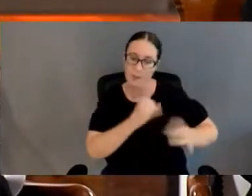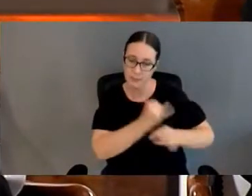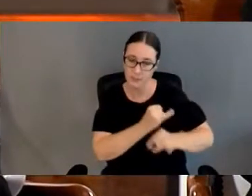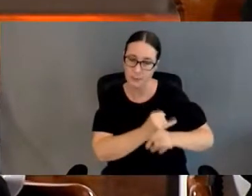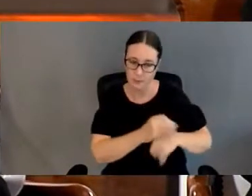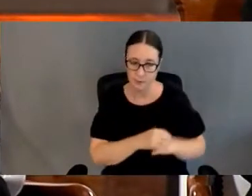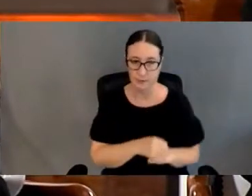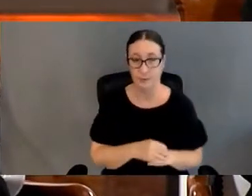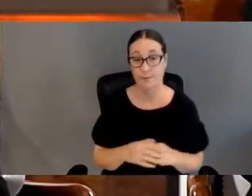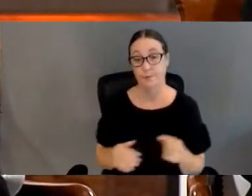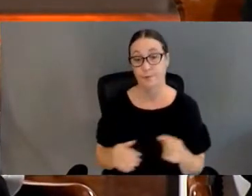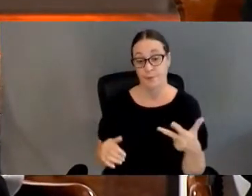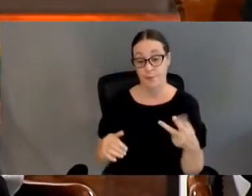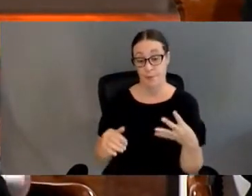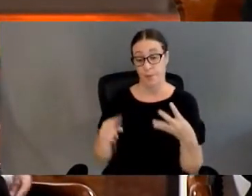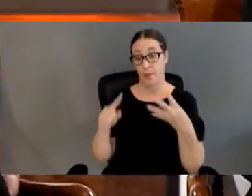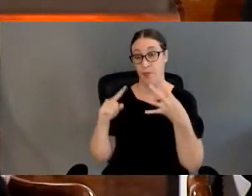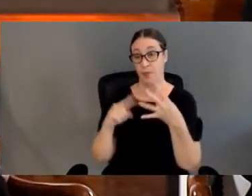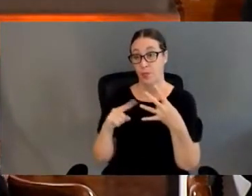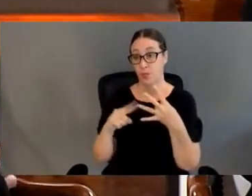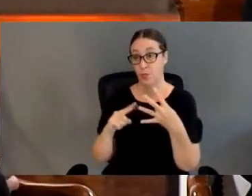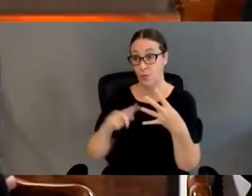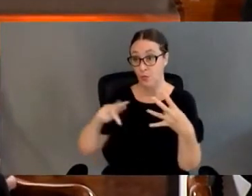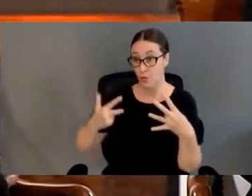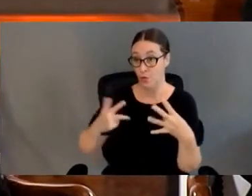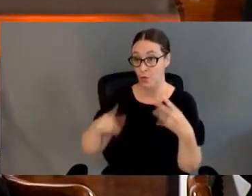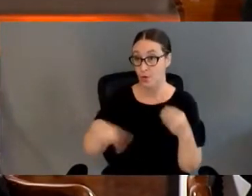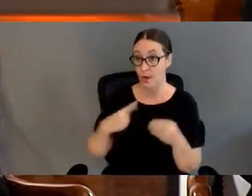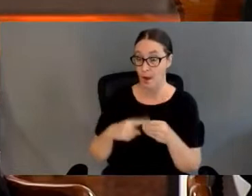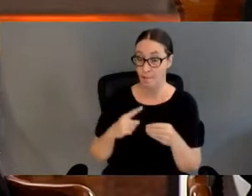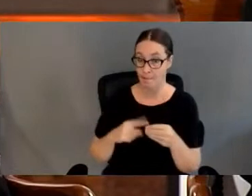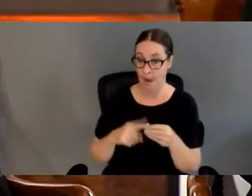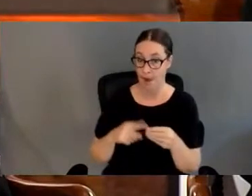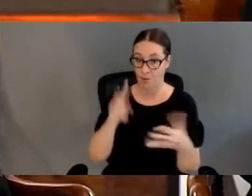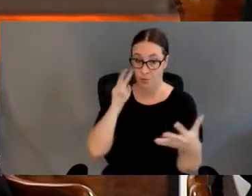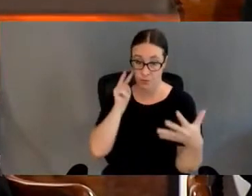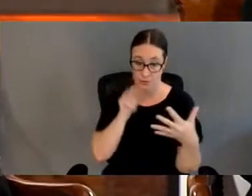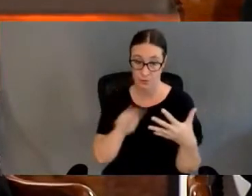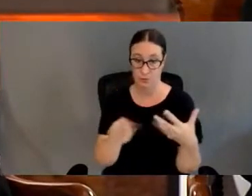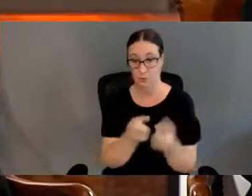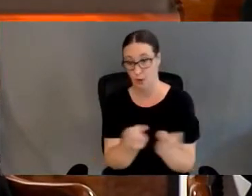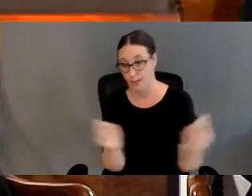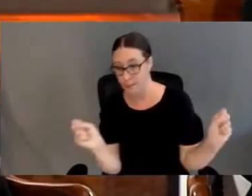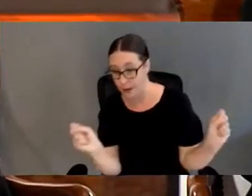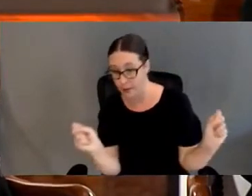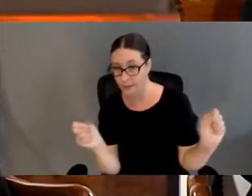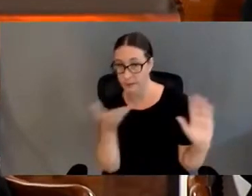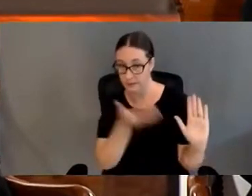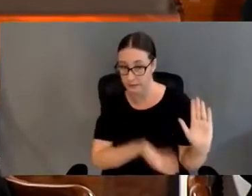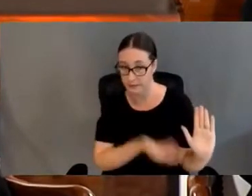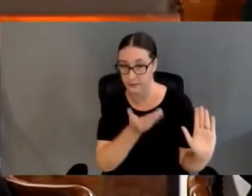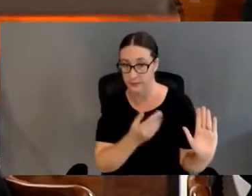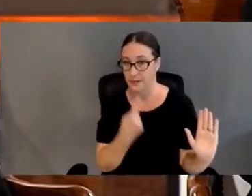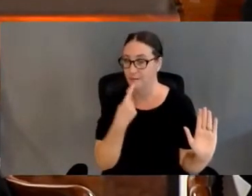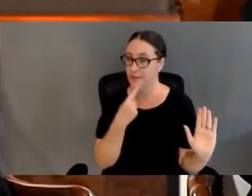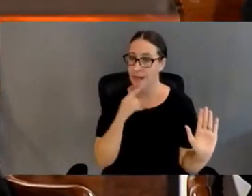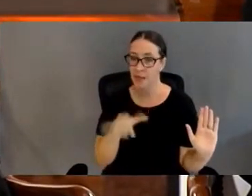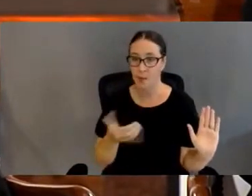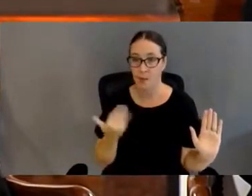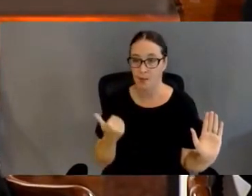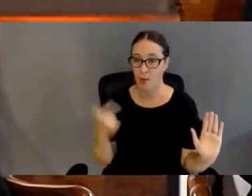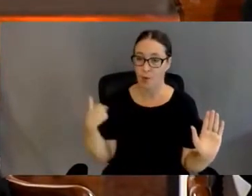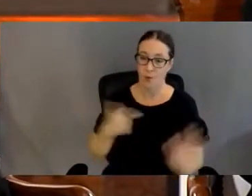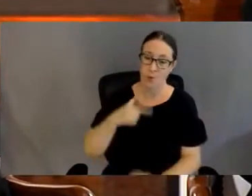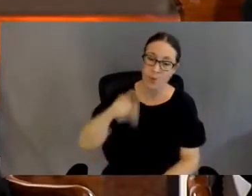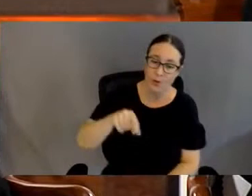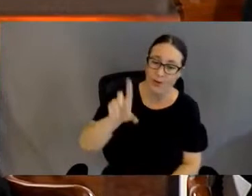A third piece is about transparency, and I mentioned this before. We need data, we need information,